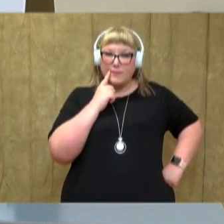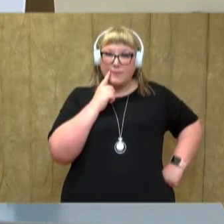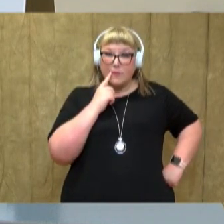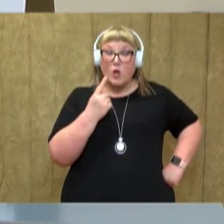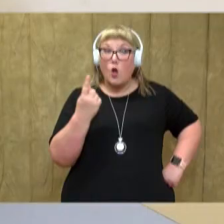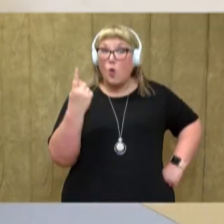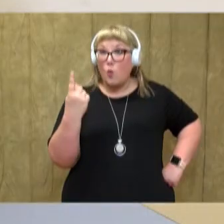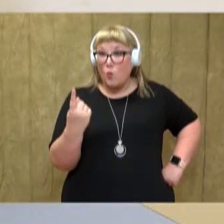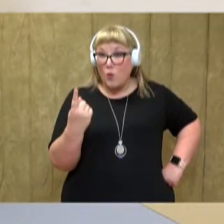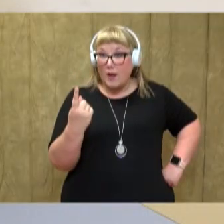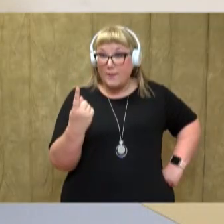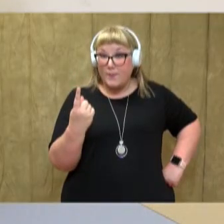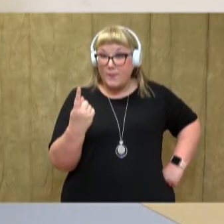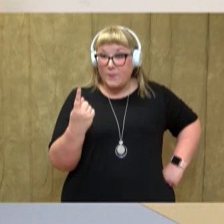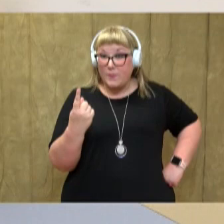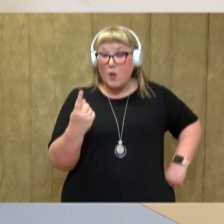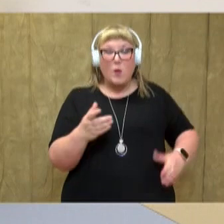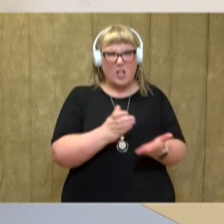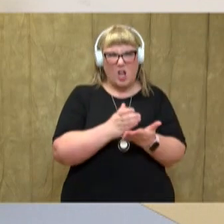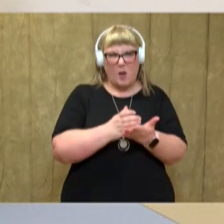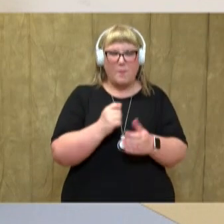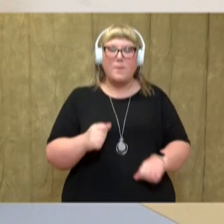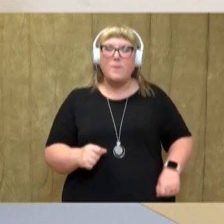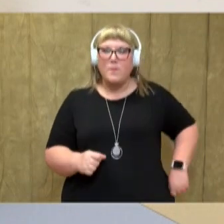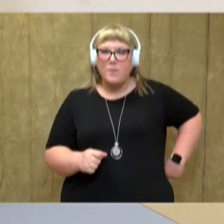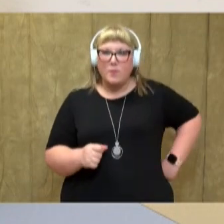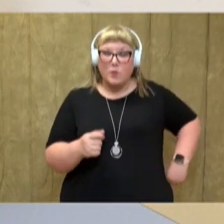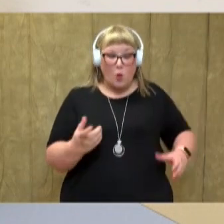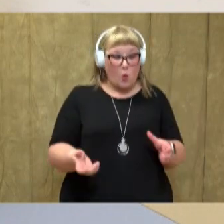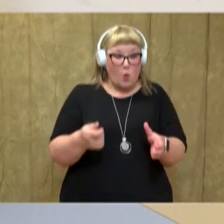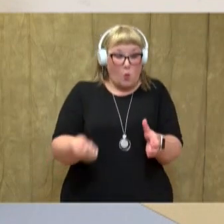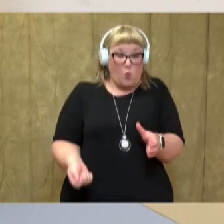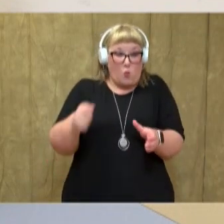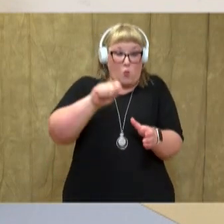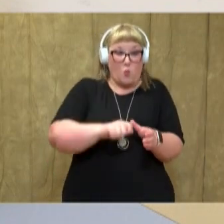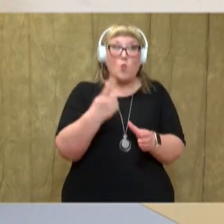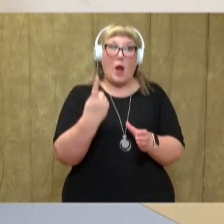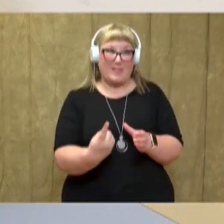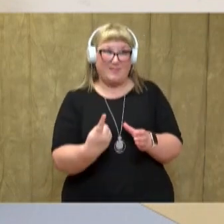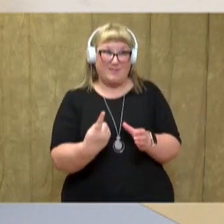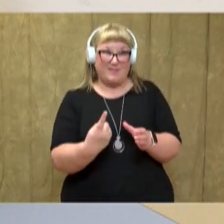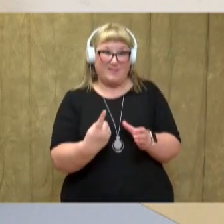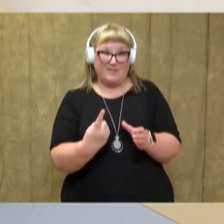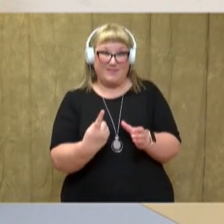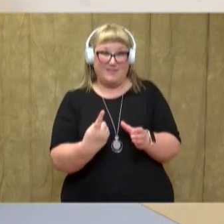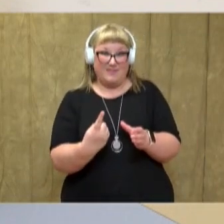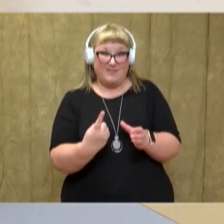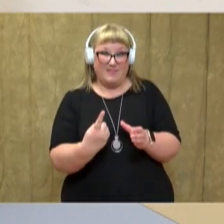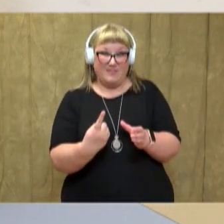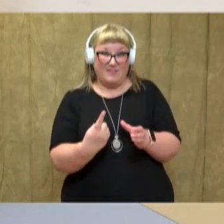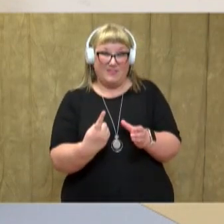Here's 1 scoop. I'm going to put it in my cup. 1 scoop of ice cream.